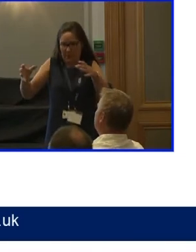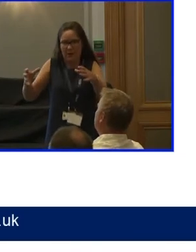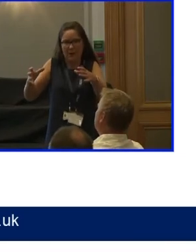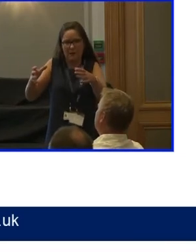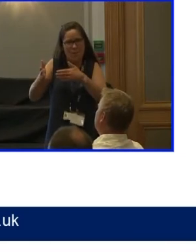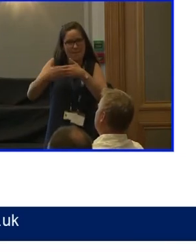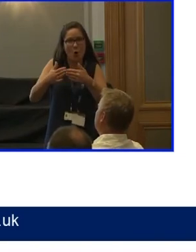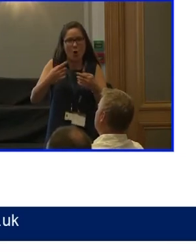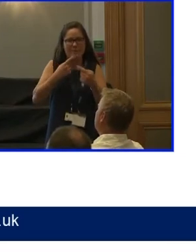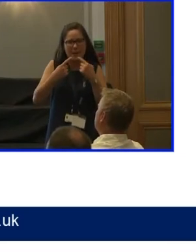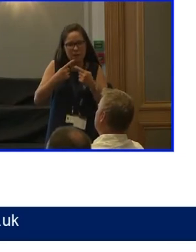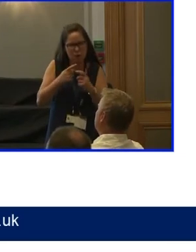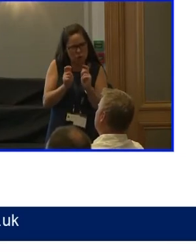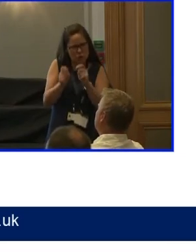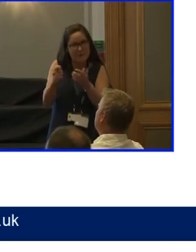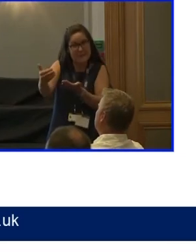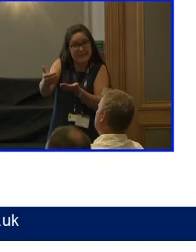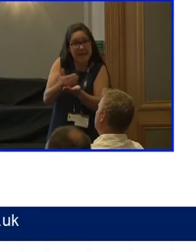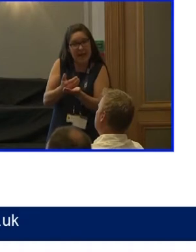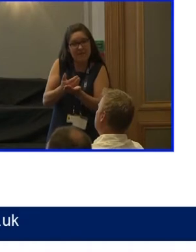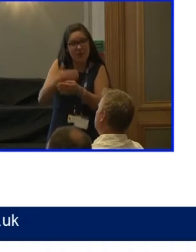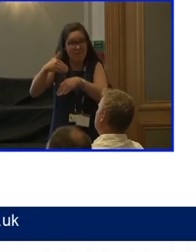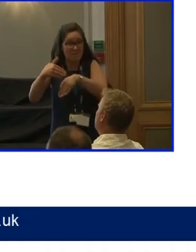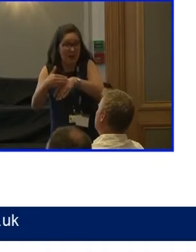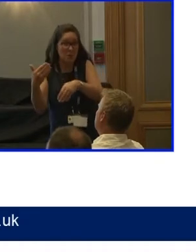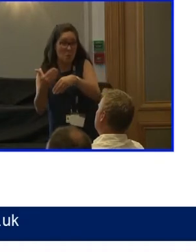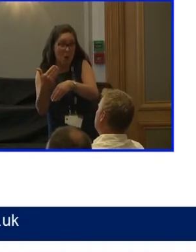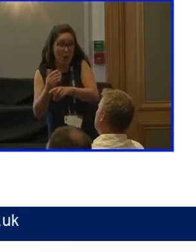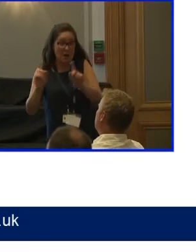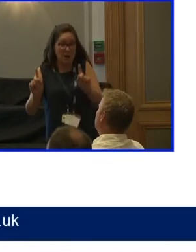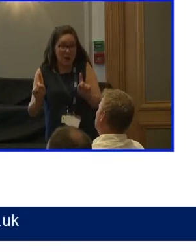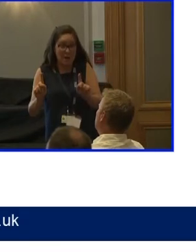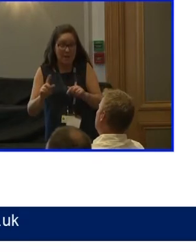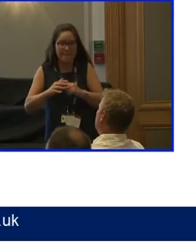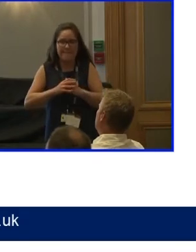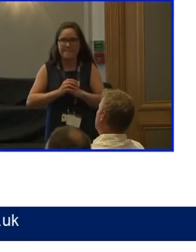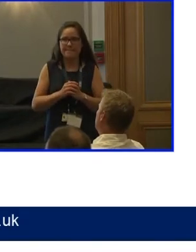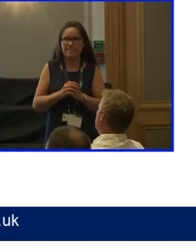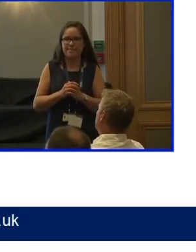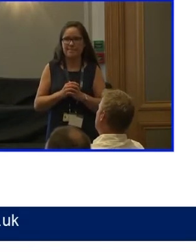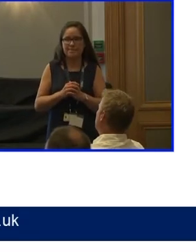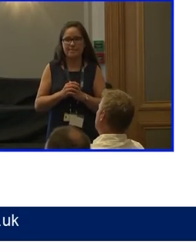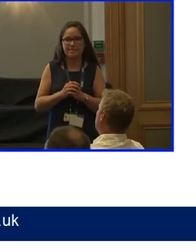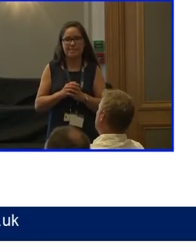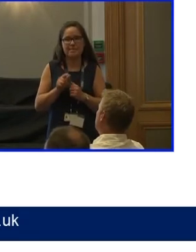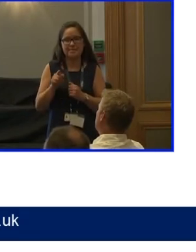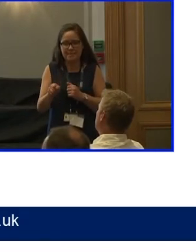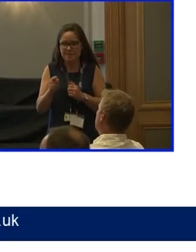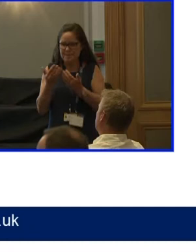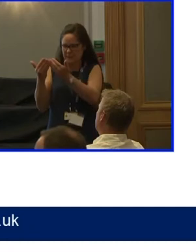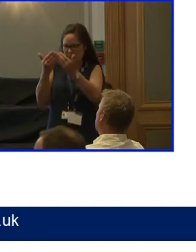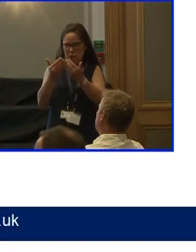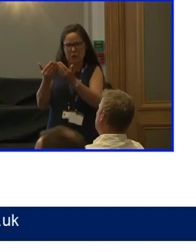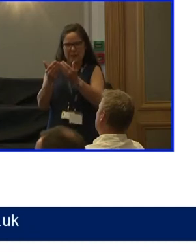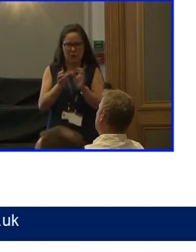safe a treatment might be and its potential effectiveness, and can also be used to study the treatment in different populations